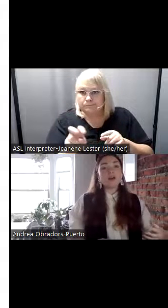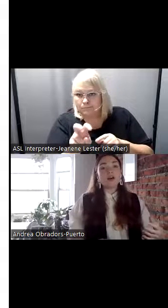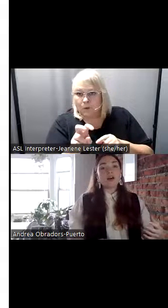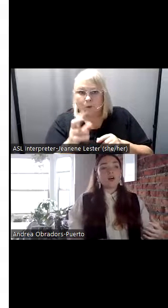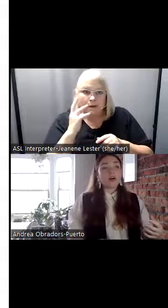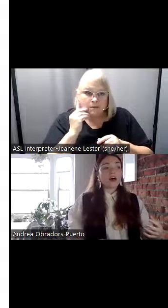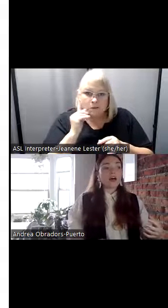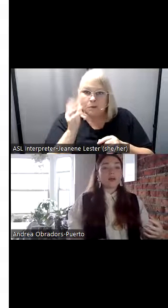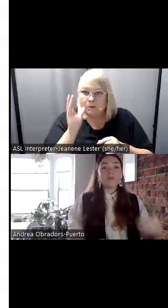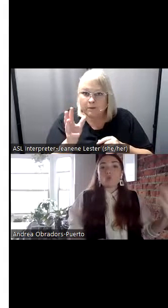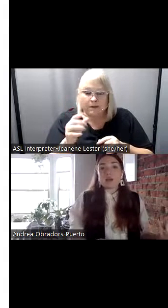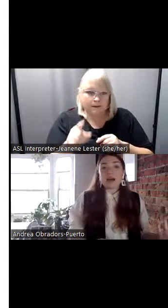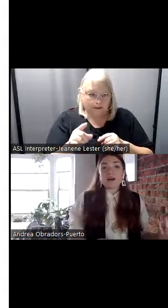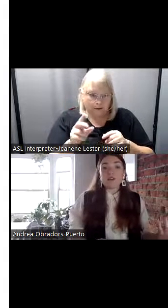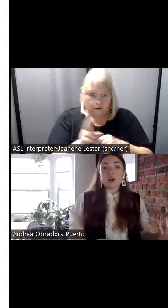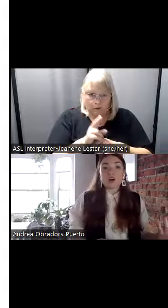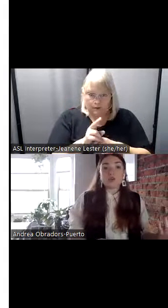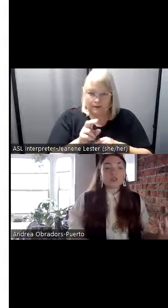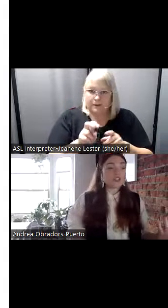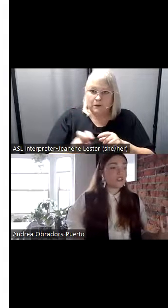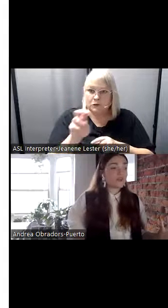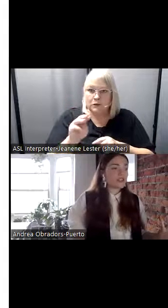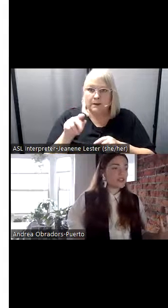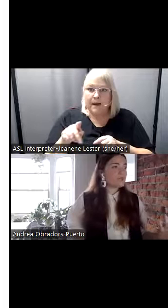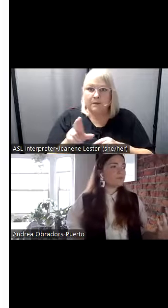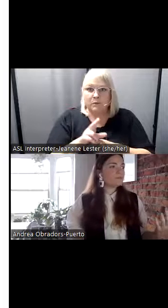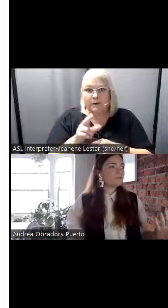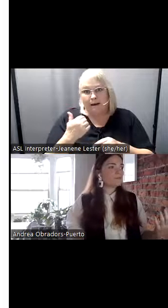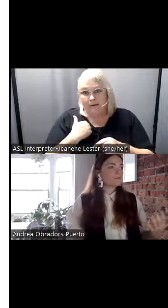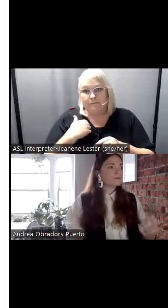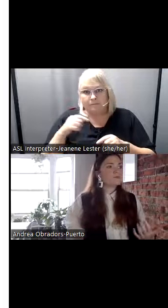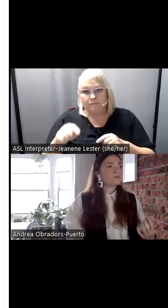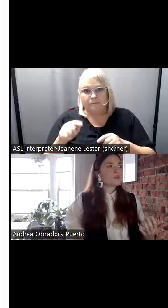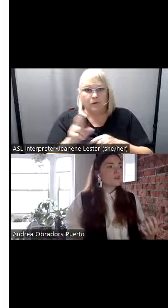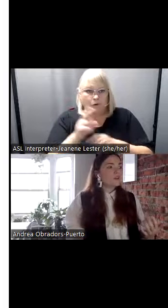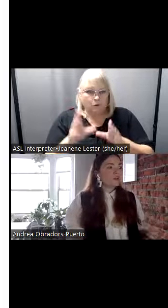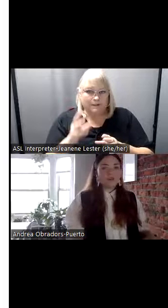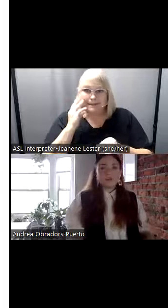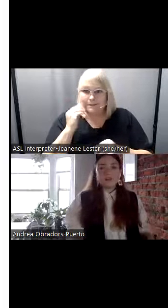map that we have in our users' experience.